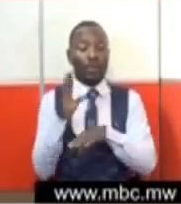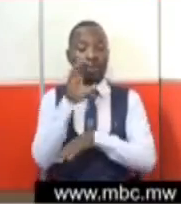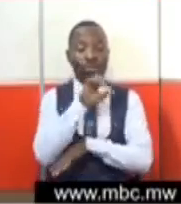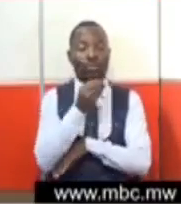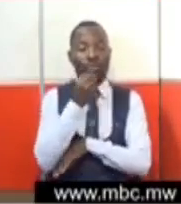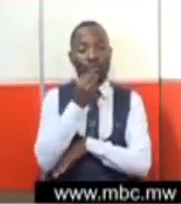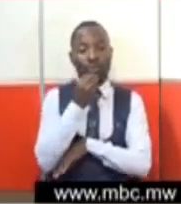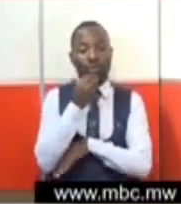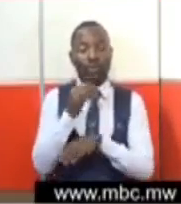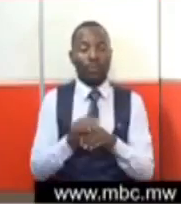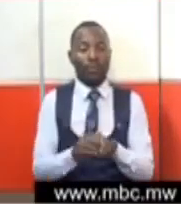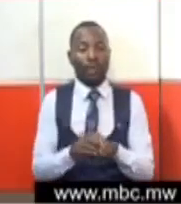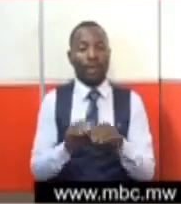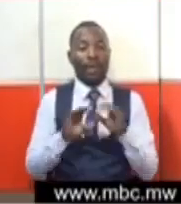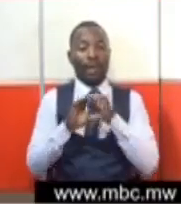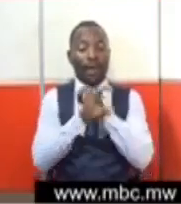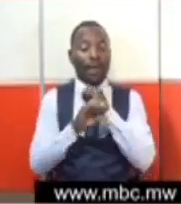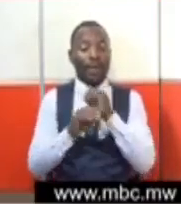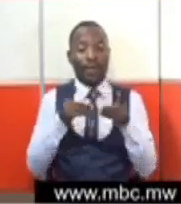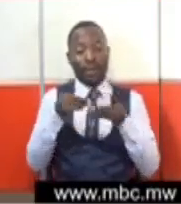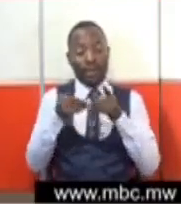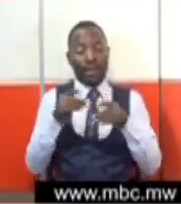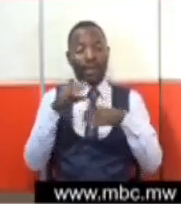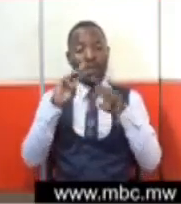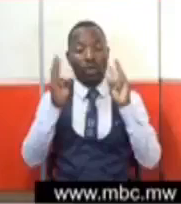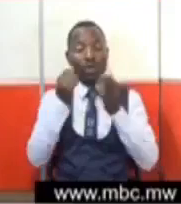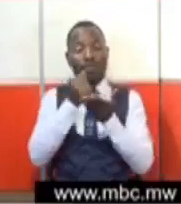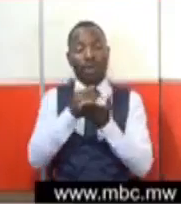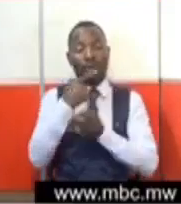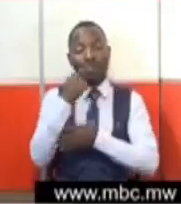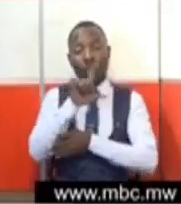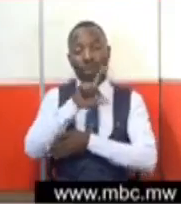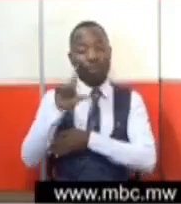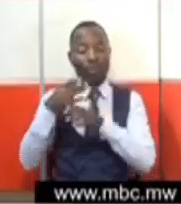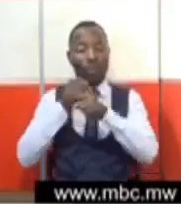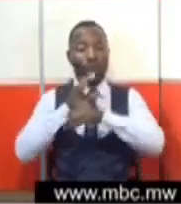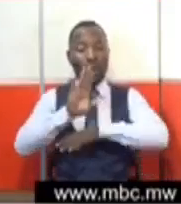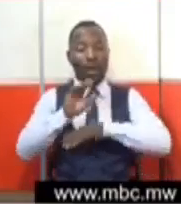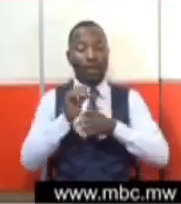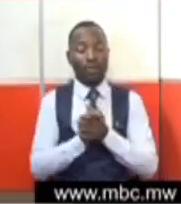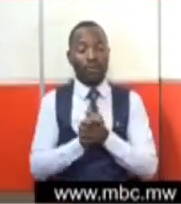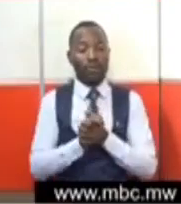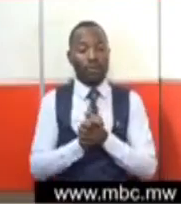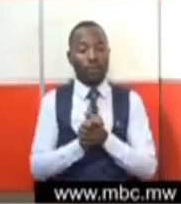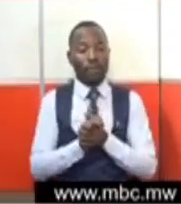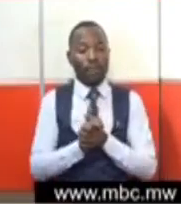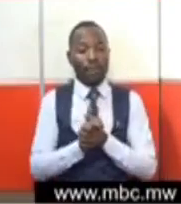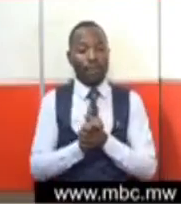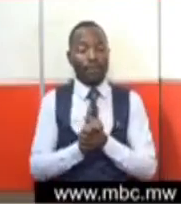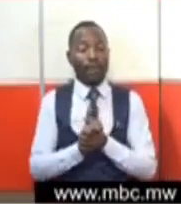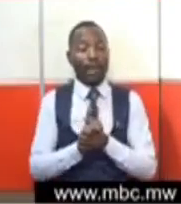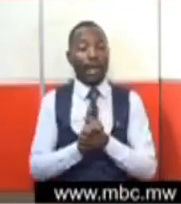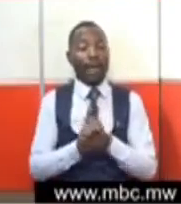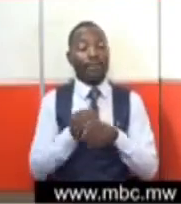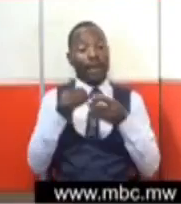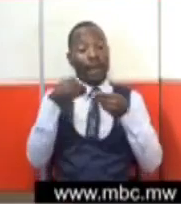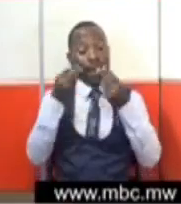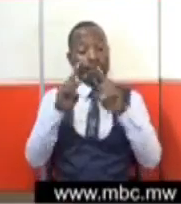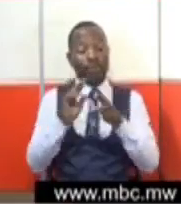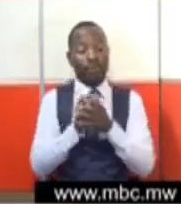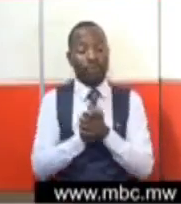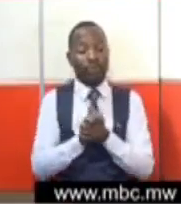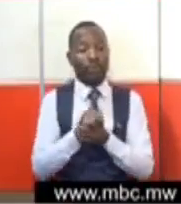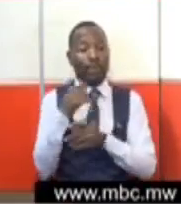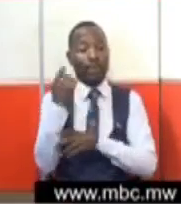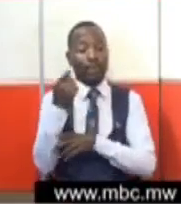shortage. World Bank Country Director said this in Lilongwe when his organization launched the Malawi Economic Monitor, which is an